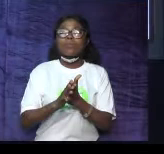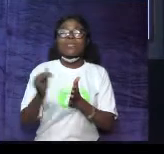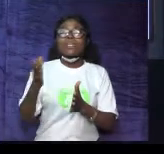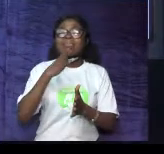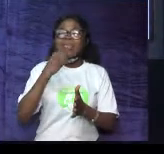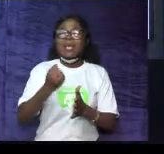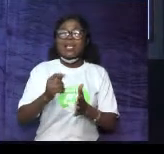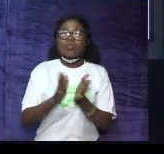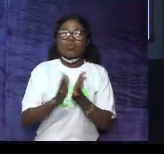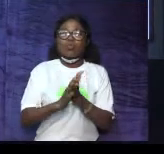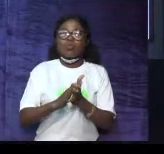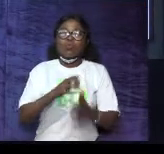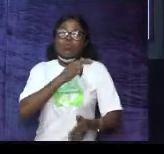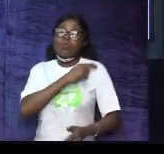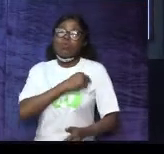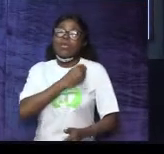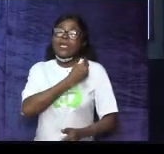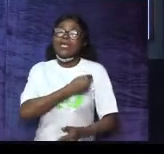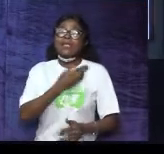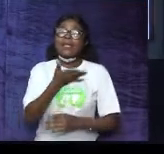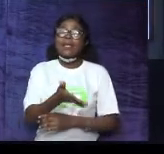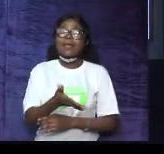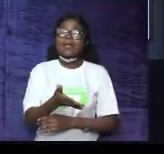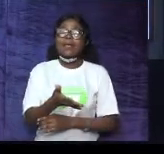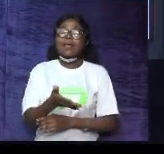school? Is there a school clinic there?